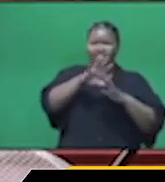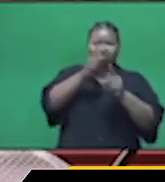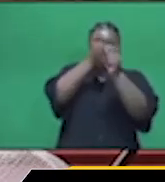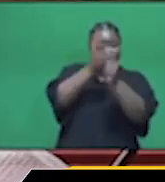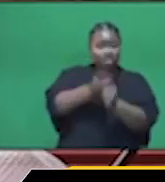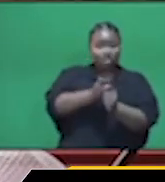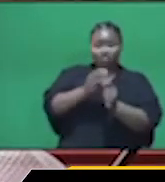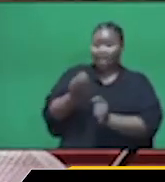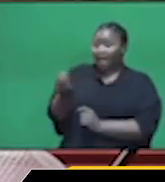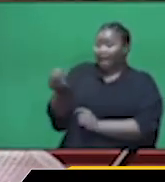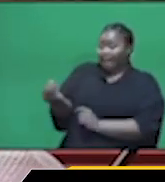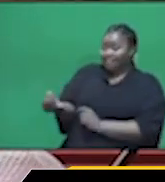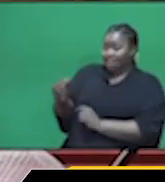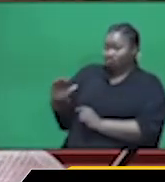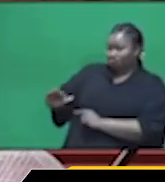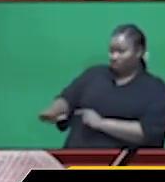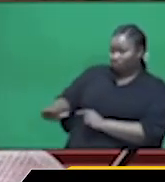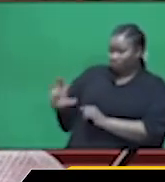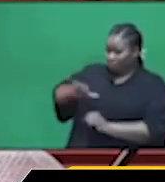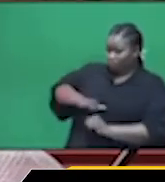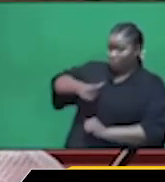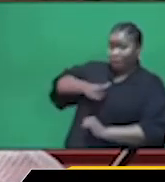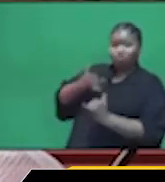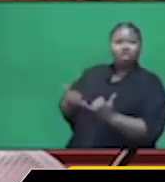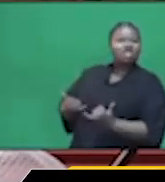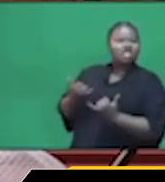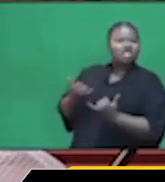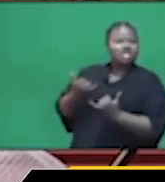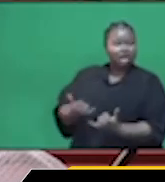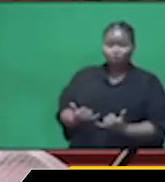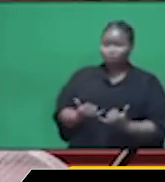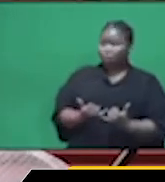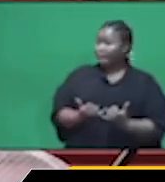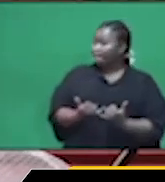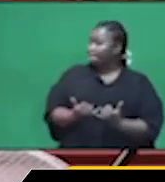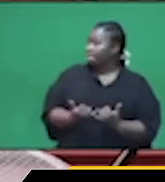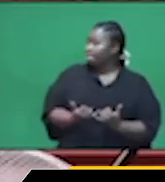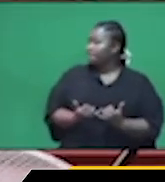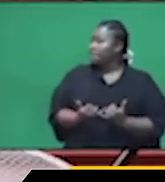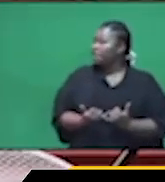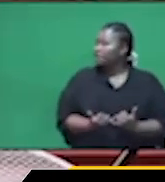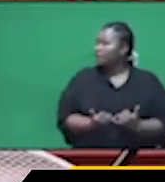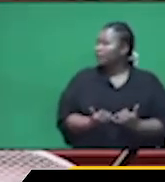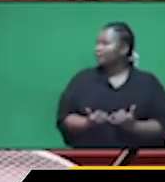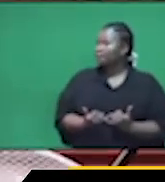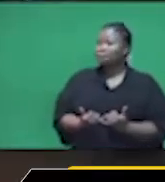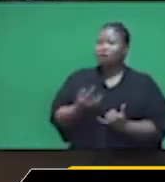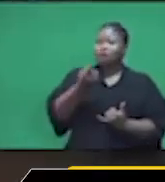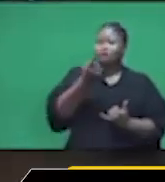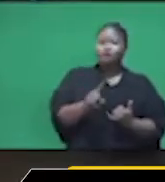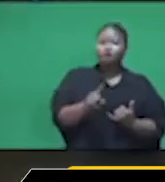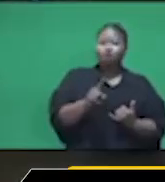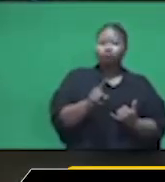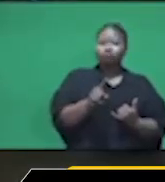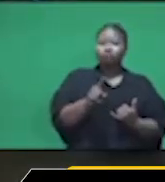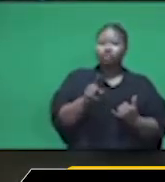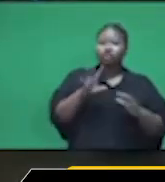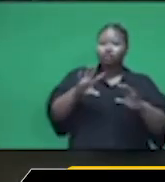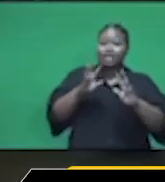child. You have recentered the debate on the need for the return of the